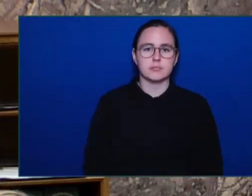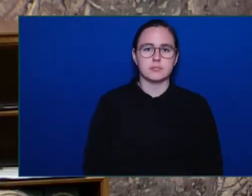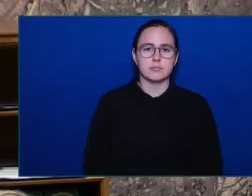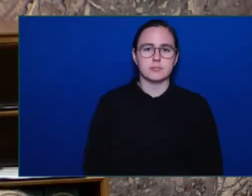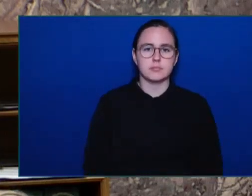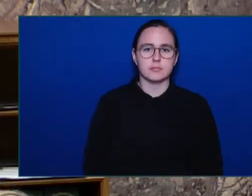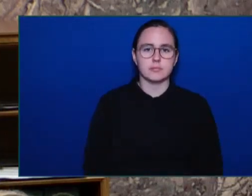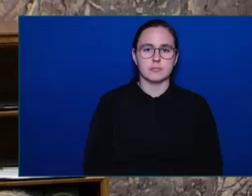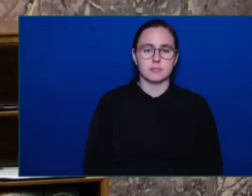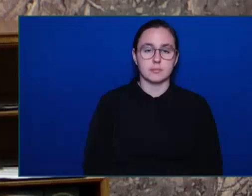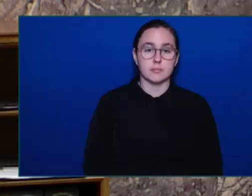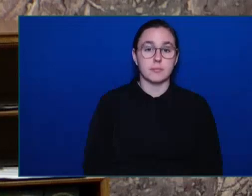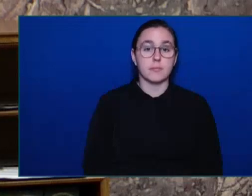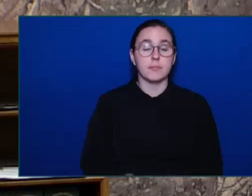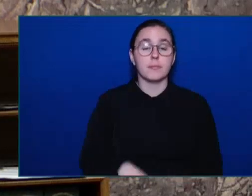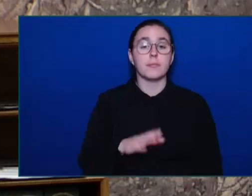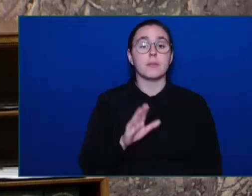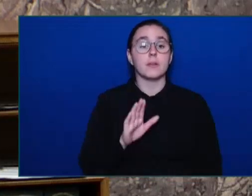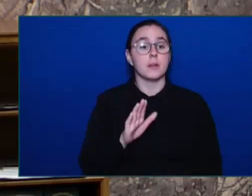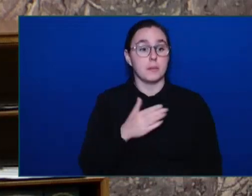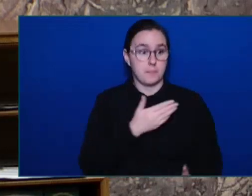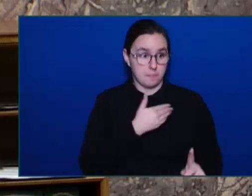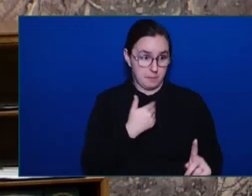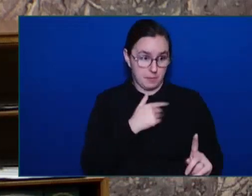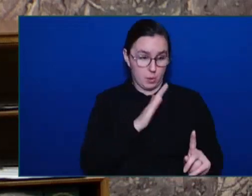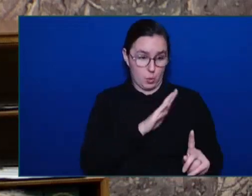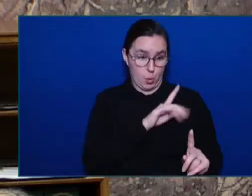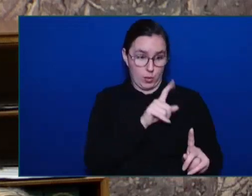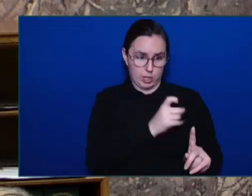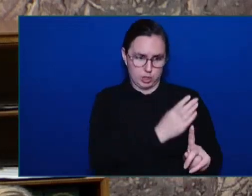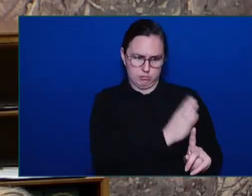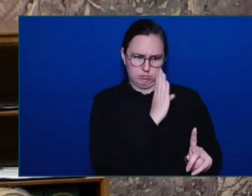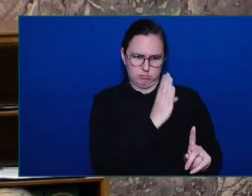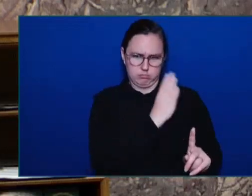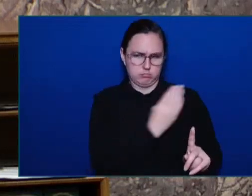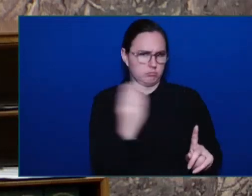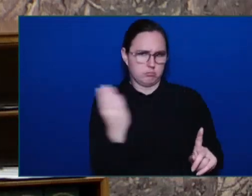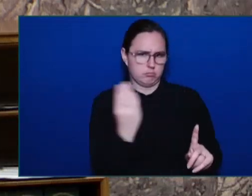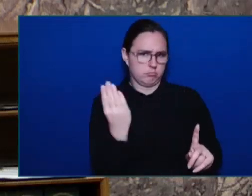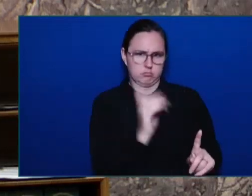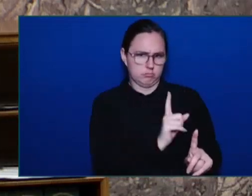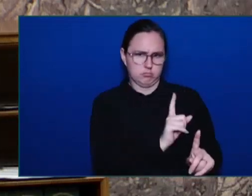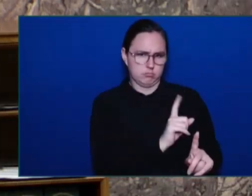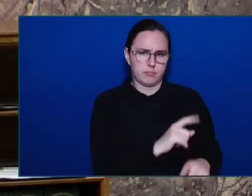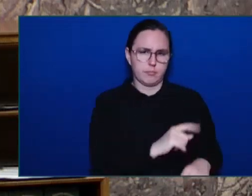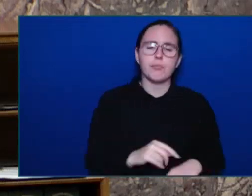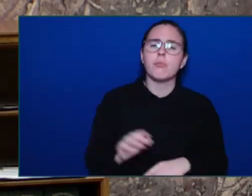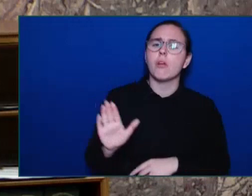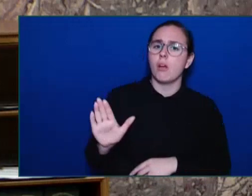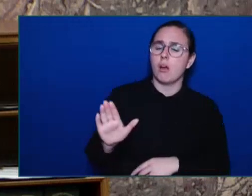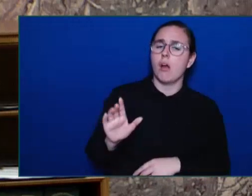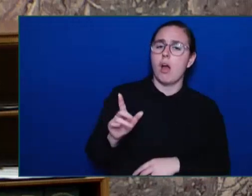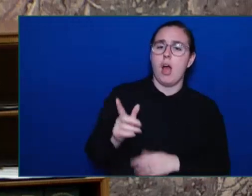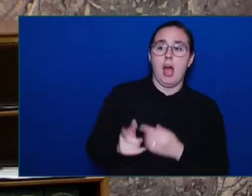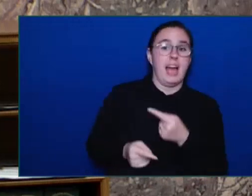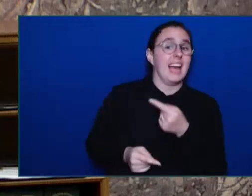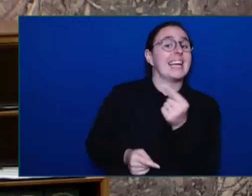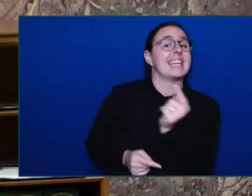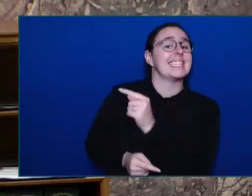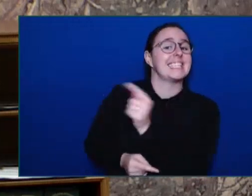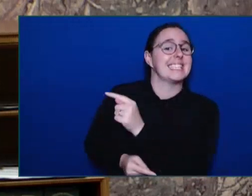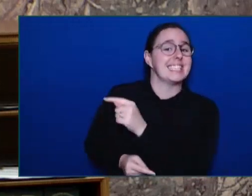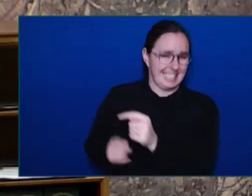Mr. Speaker, to deal with this. And the Premier says, and I quote, "It's a sad day." And the current housing minister